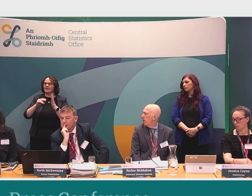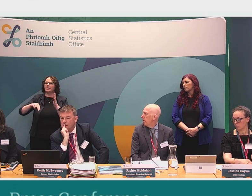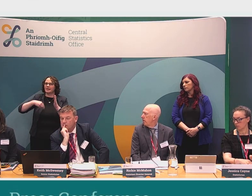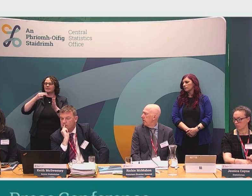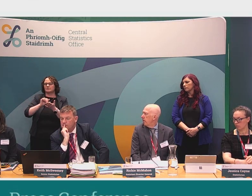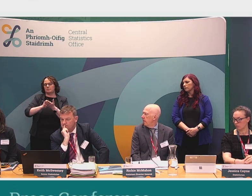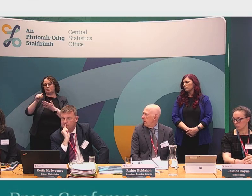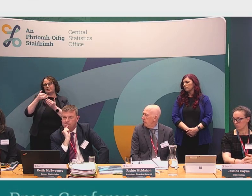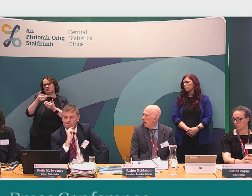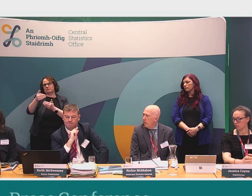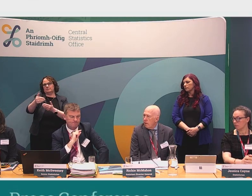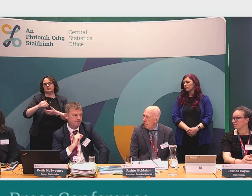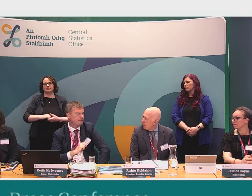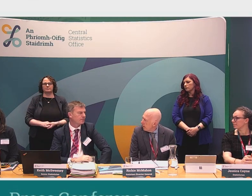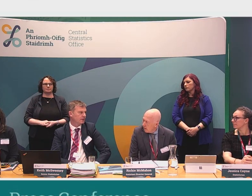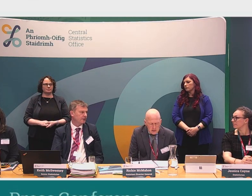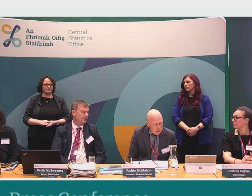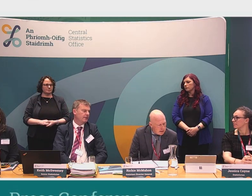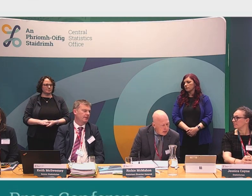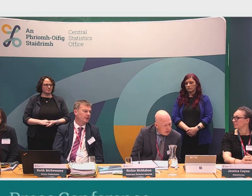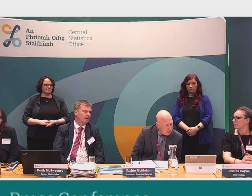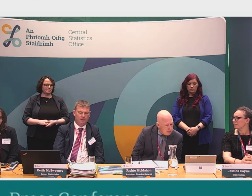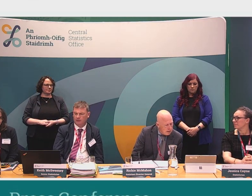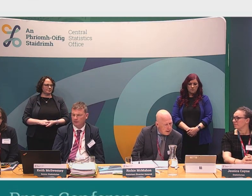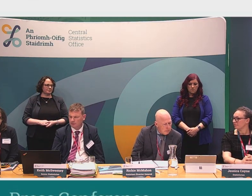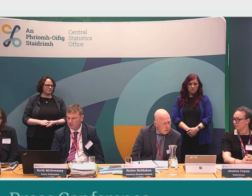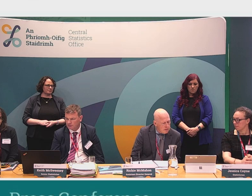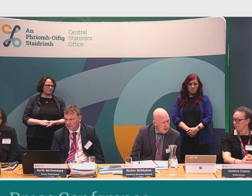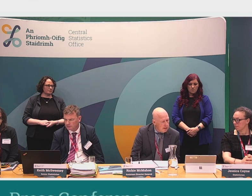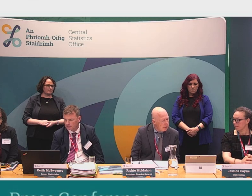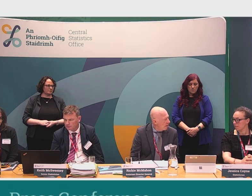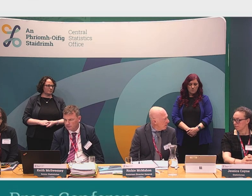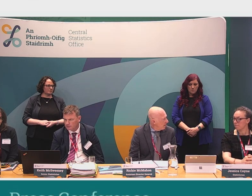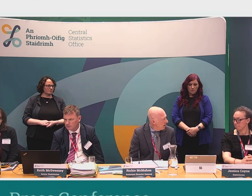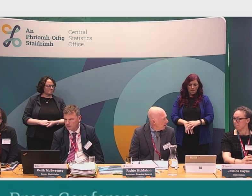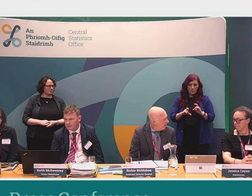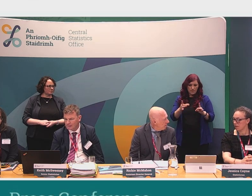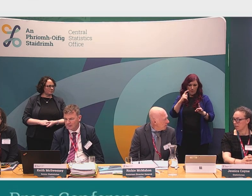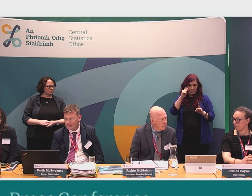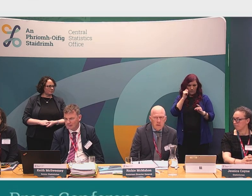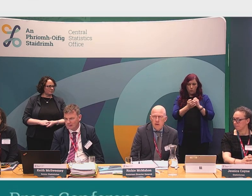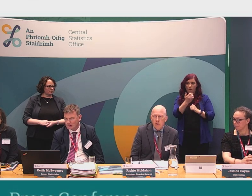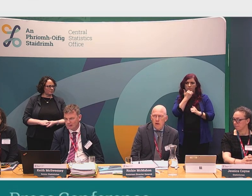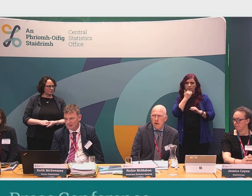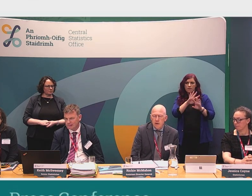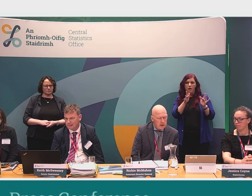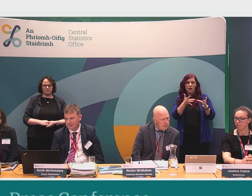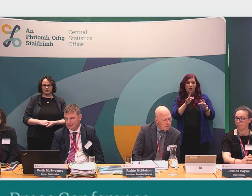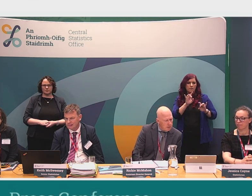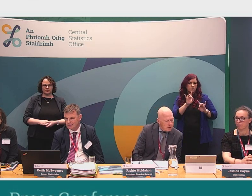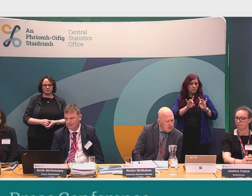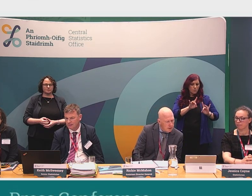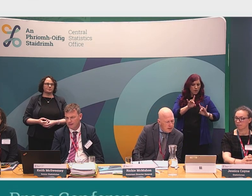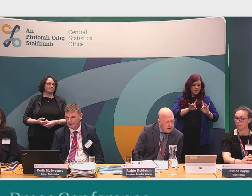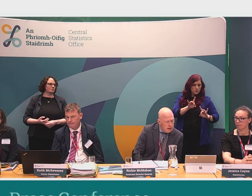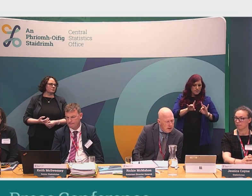publications. Okay, thanks, Helen. I think we're up to date in terms of the online chat